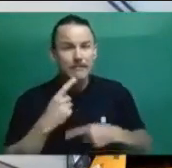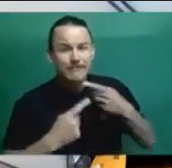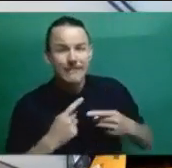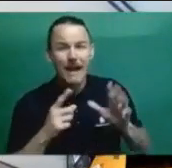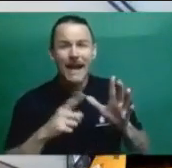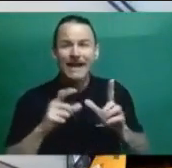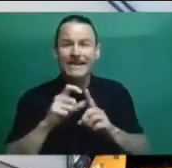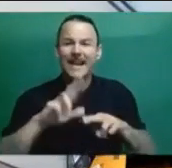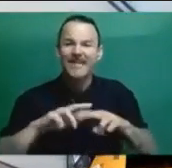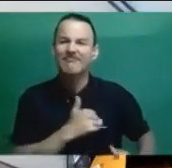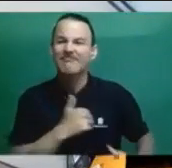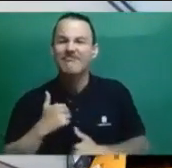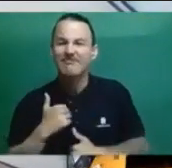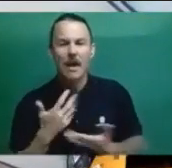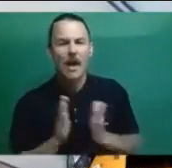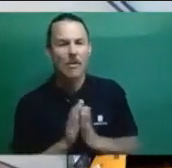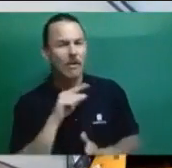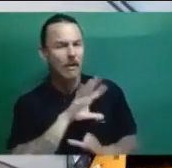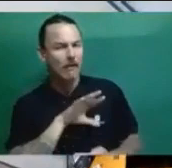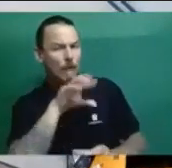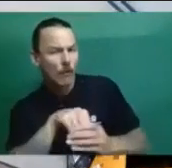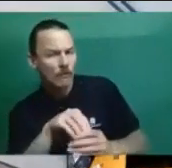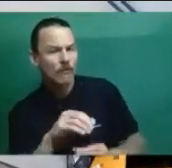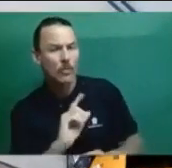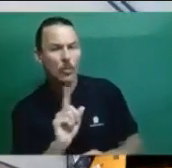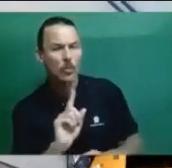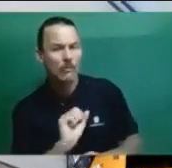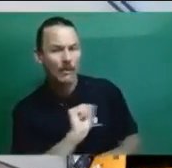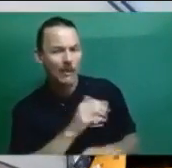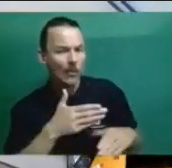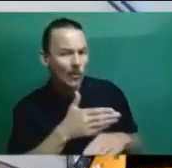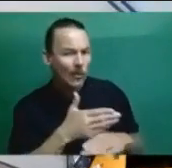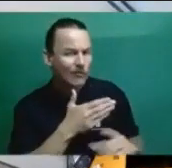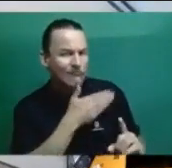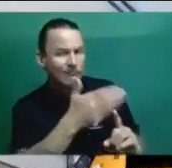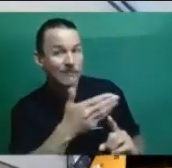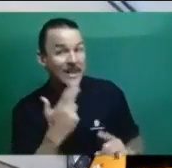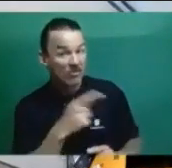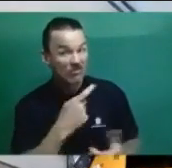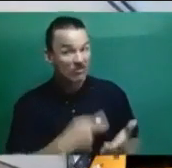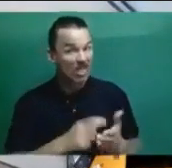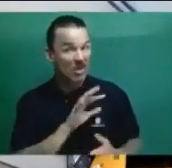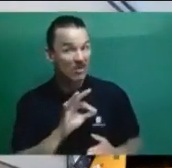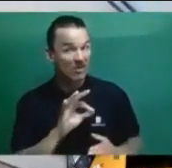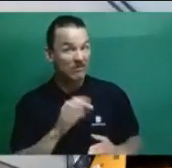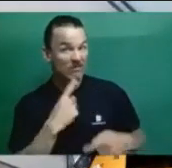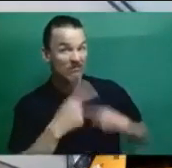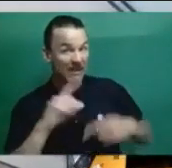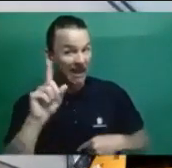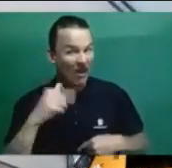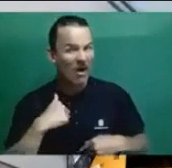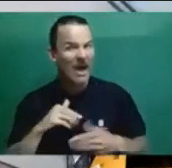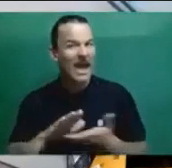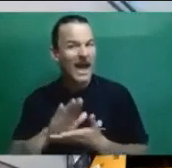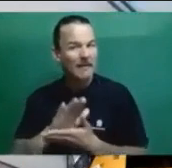give you some of those details later on. And if you don't want to use up time questioning, I'm more than happy to get that for you. And I'll write back to the